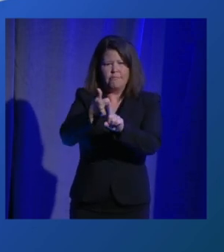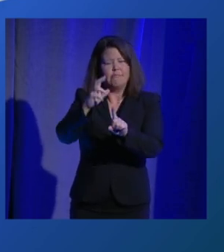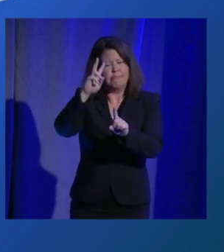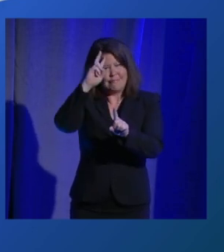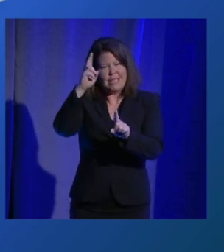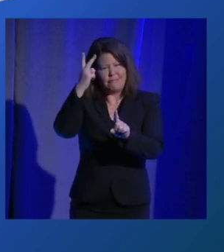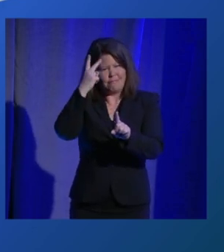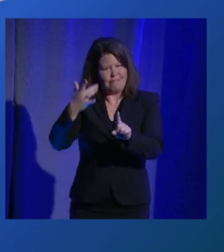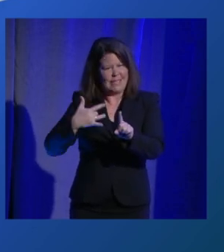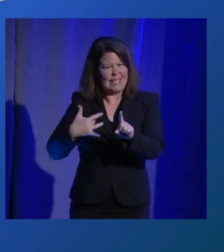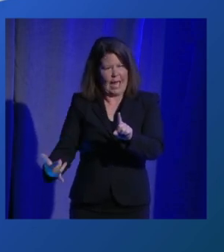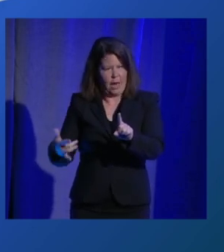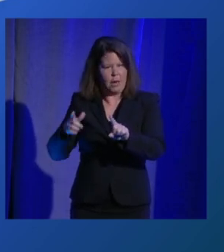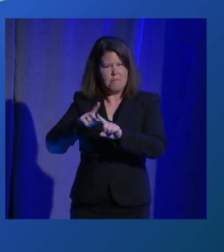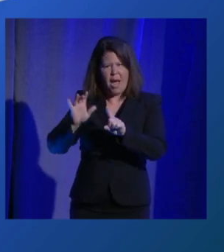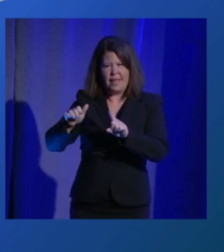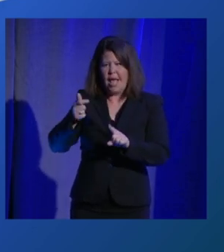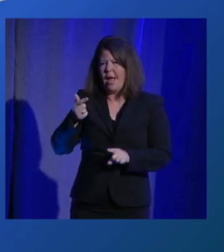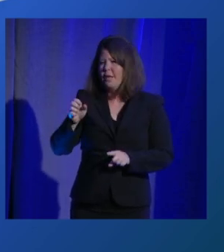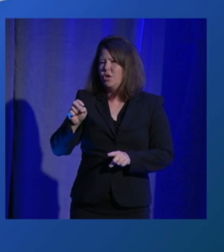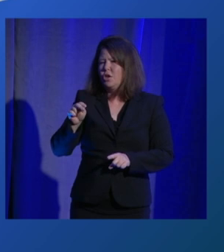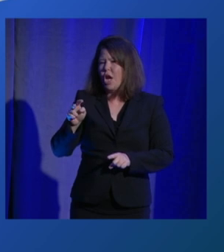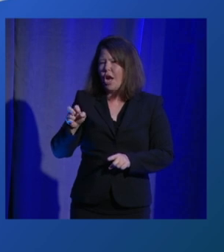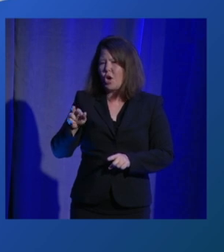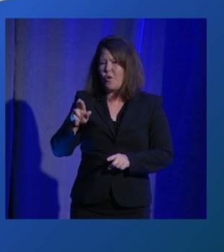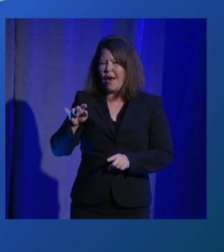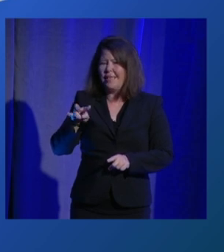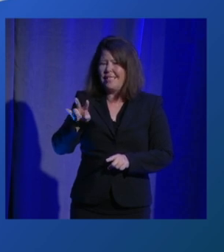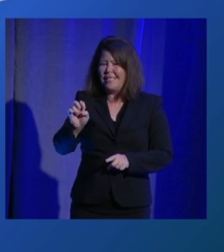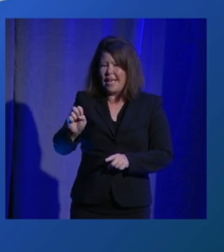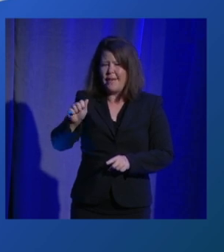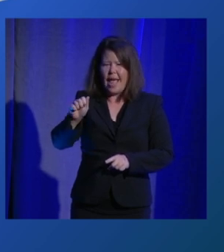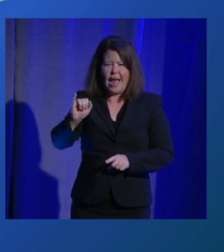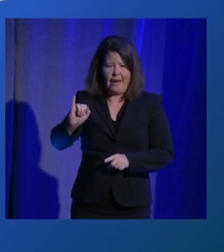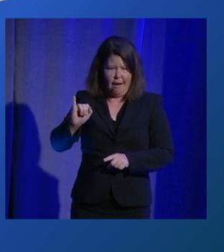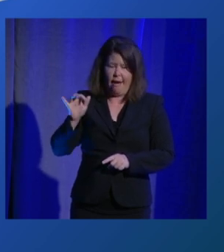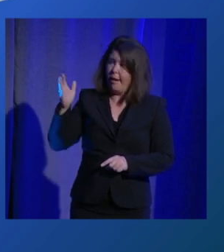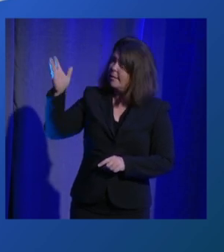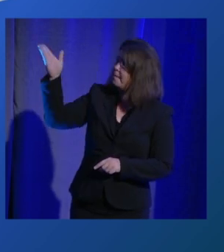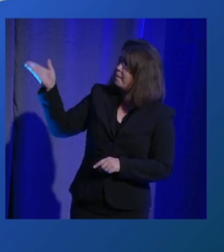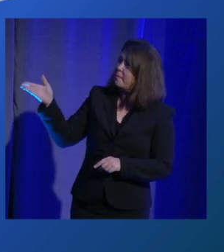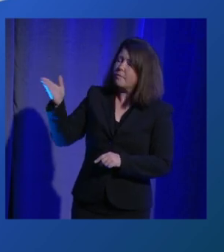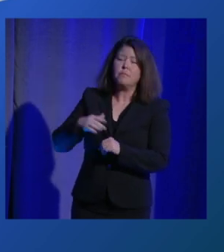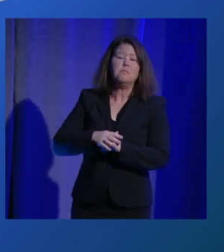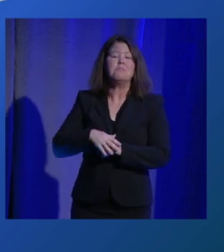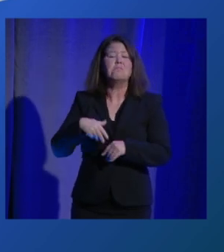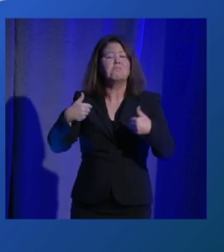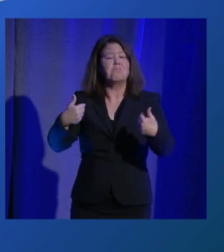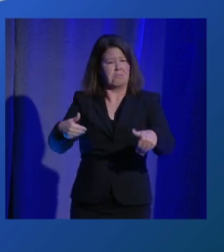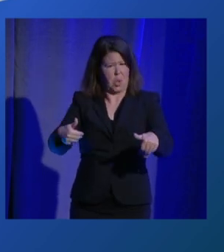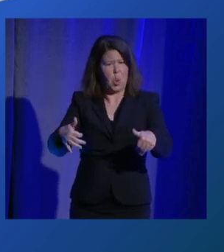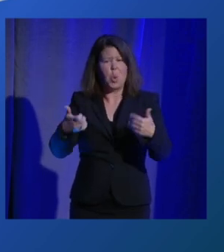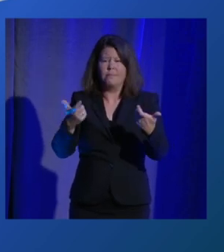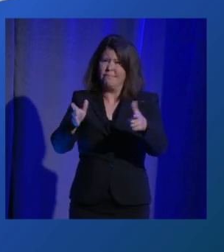generative AI first thing you should know it's big business why is that important because we're there's